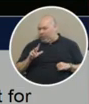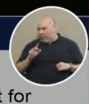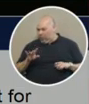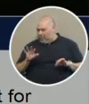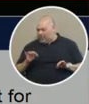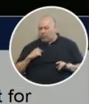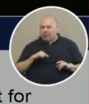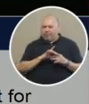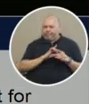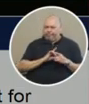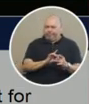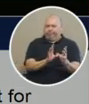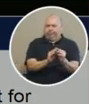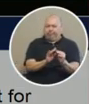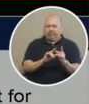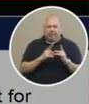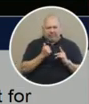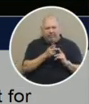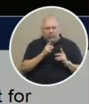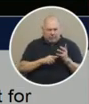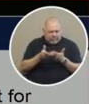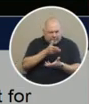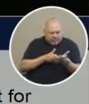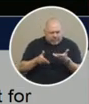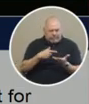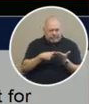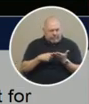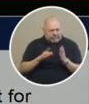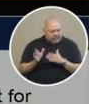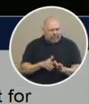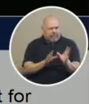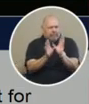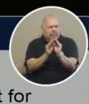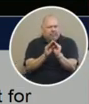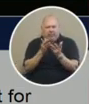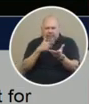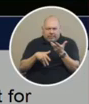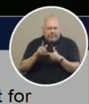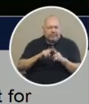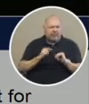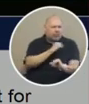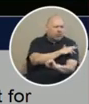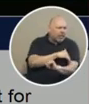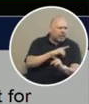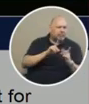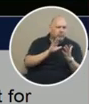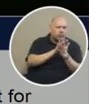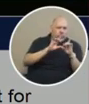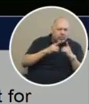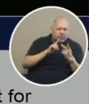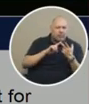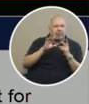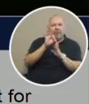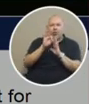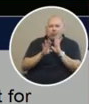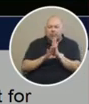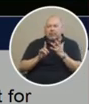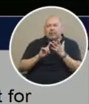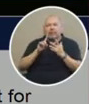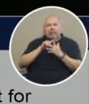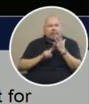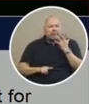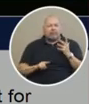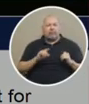having coordination meetings and numerous conversations and planning sessions with area hospitals, school districts, Fort Bliss, specialty